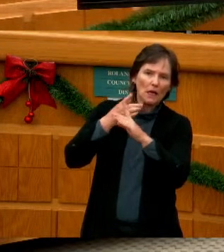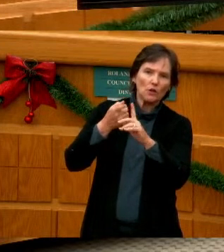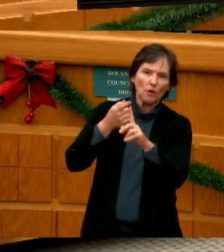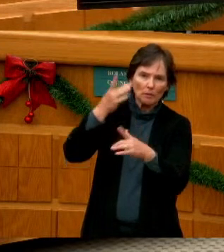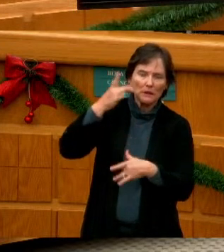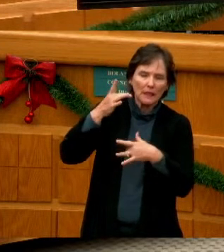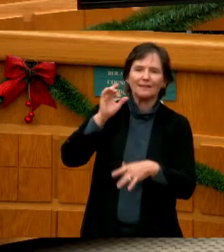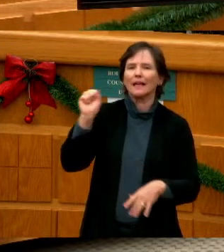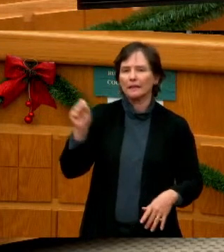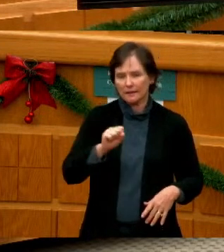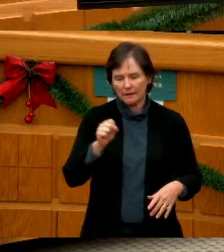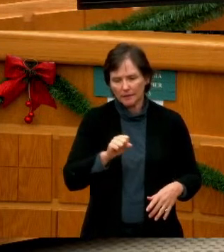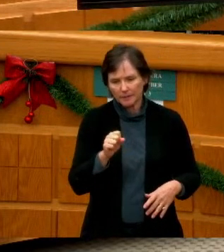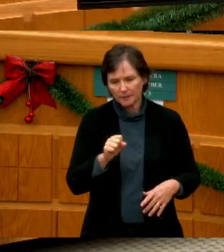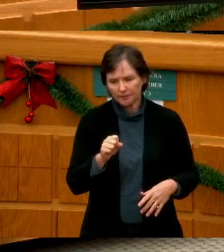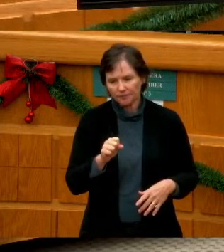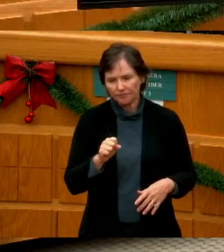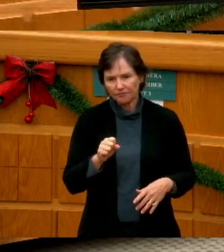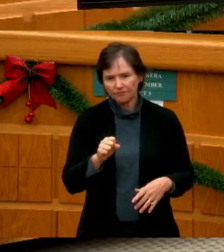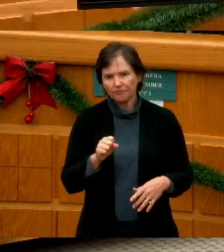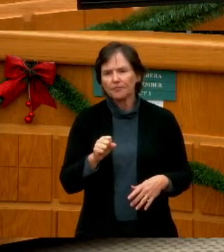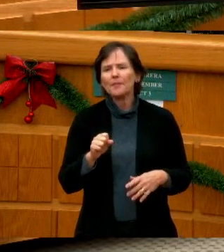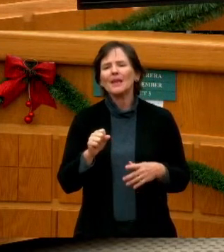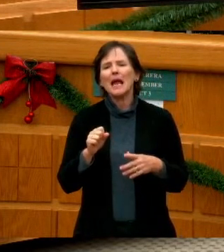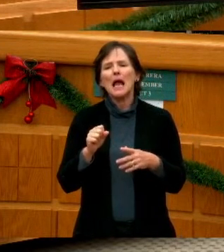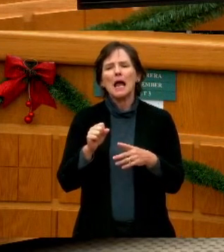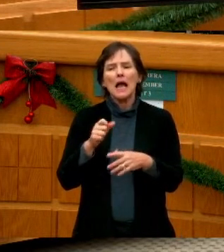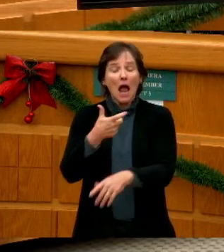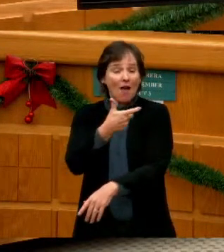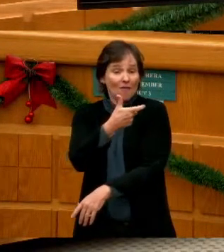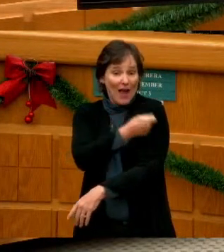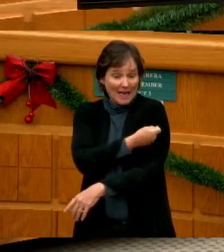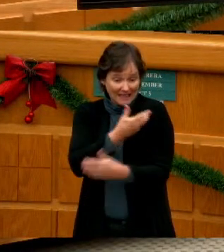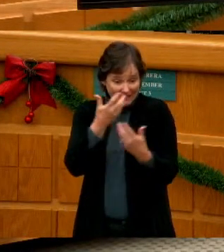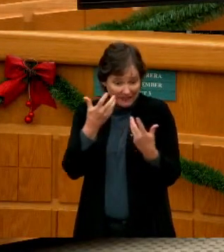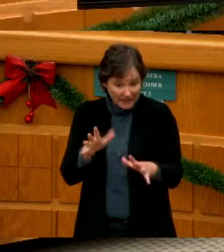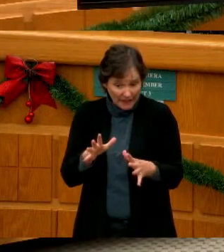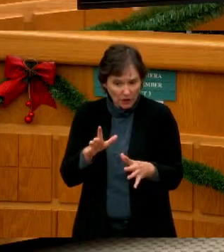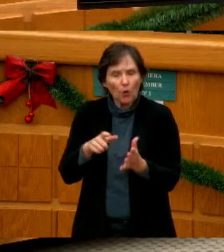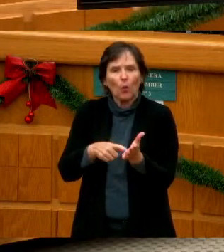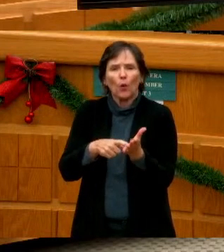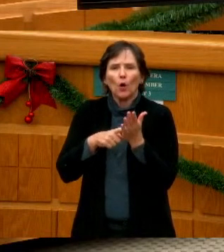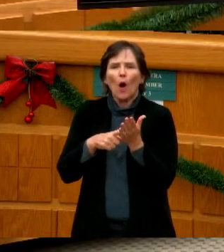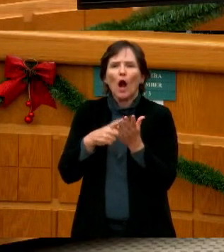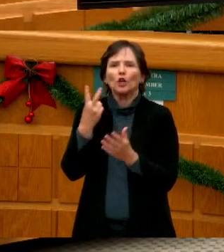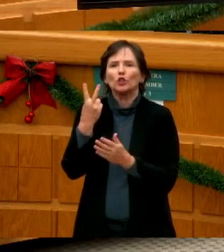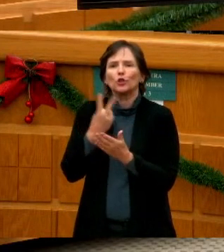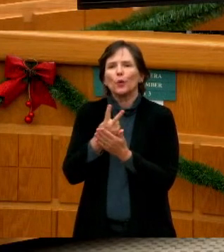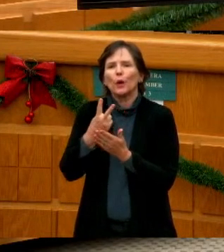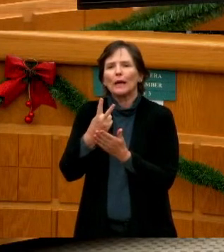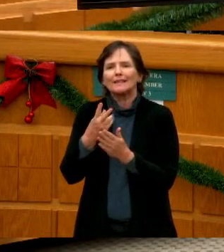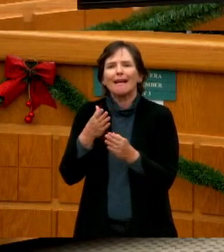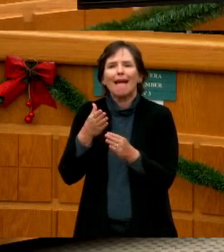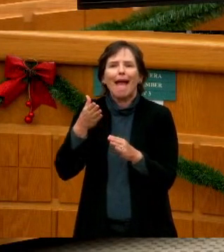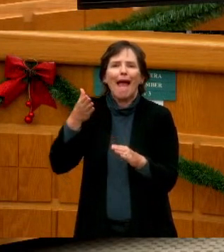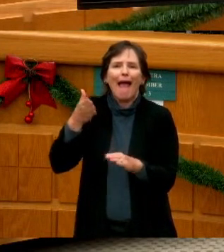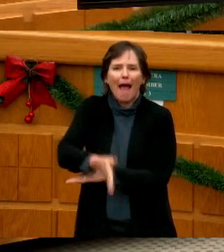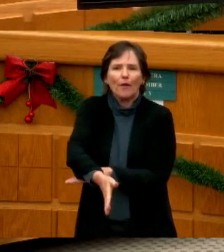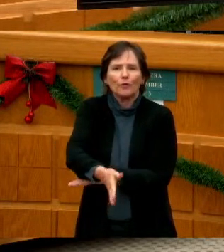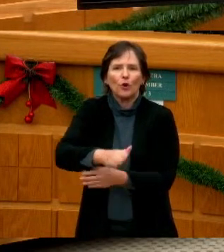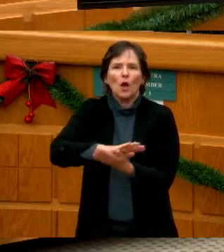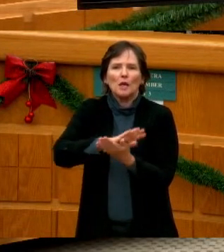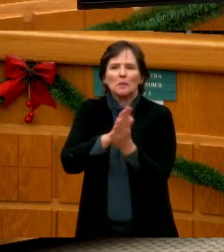The COVID-19 vaccine does take about 2 weeks after your last dose for you to reach optimal protection against